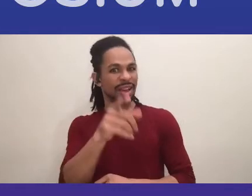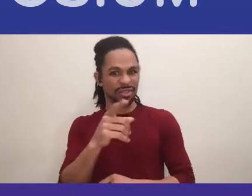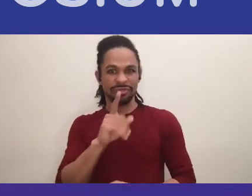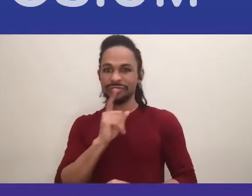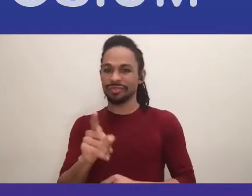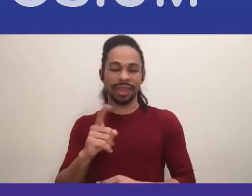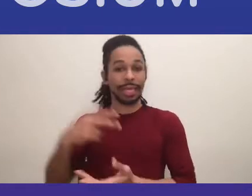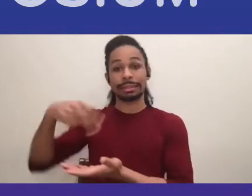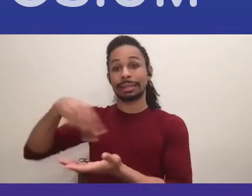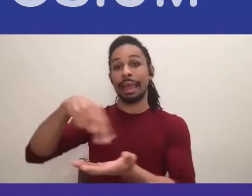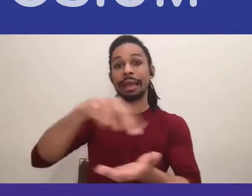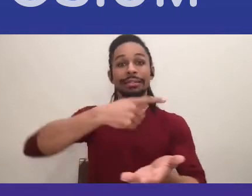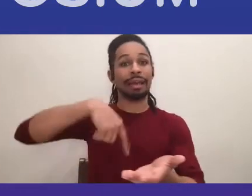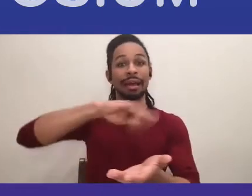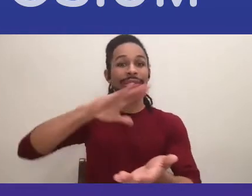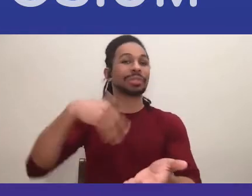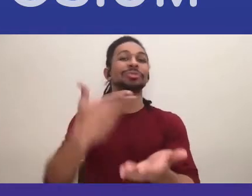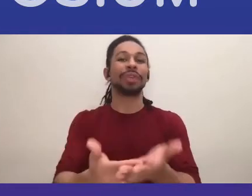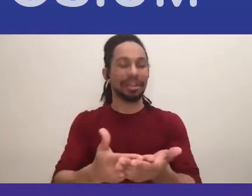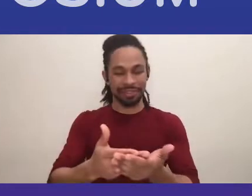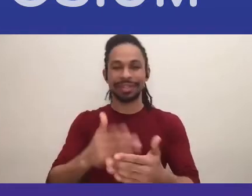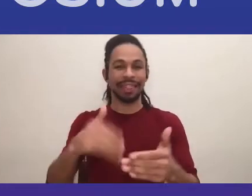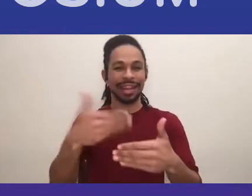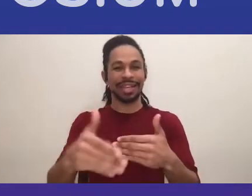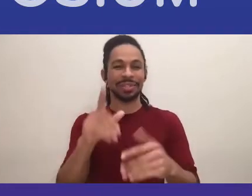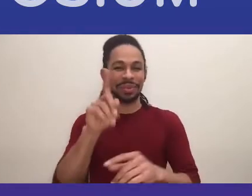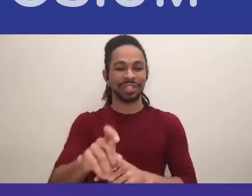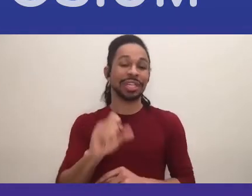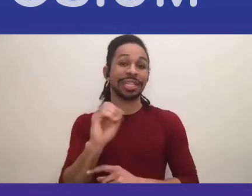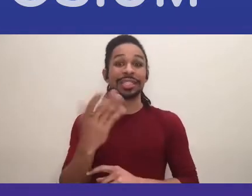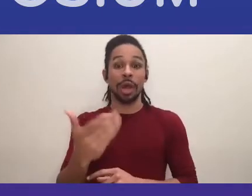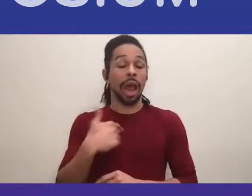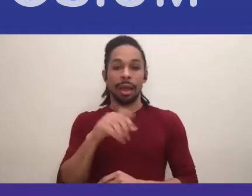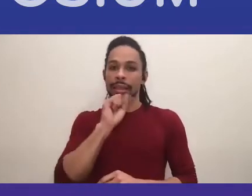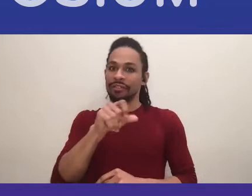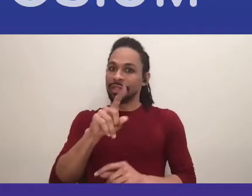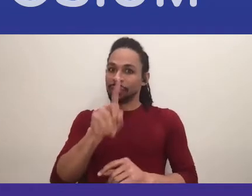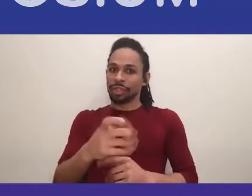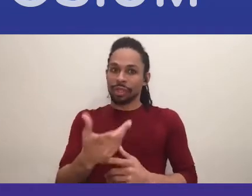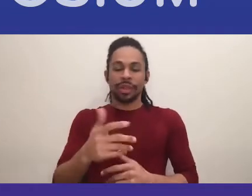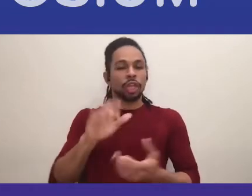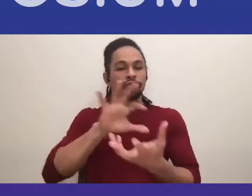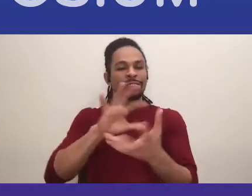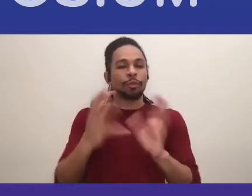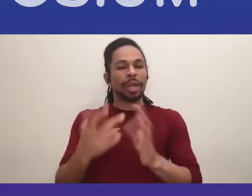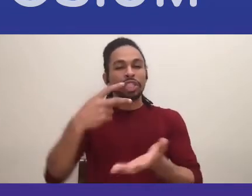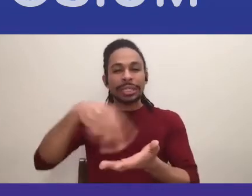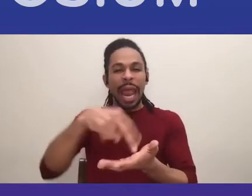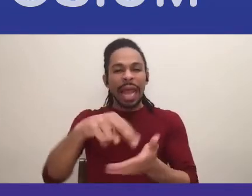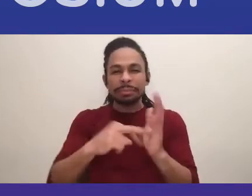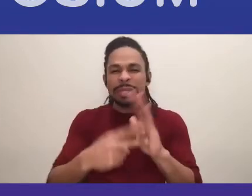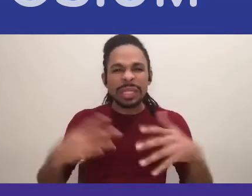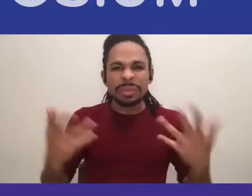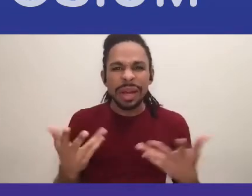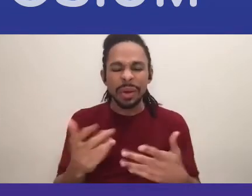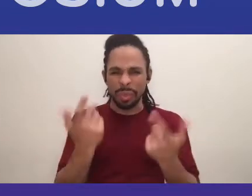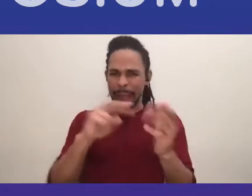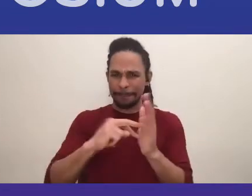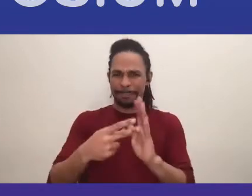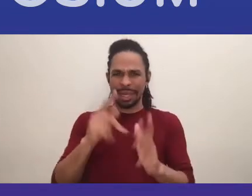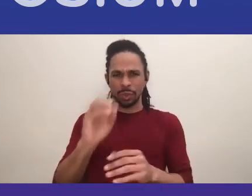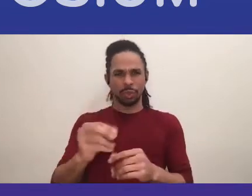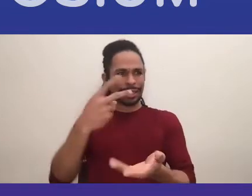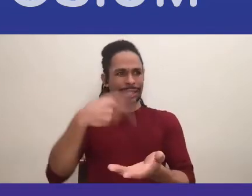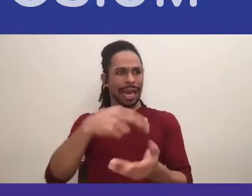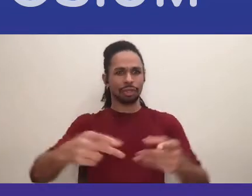the questions that are being posed right now about a transformation dance. What is it to dance in an